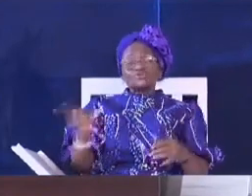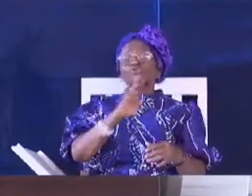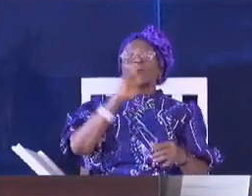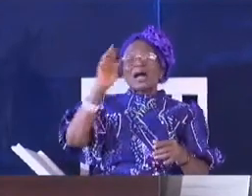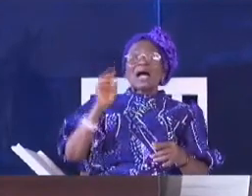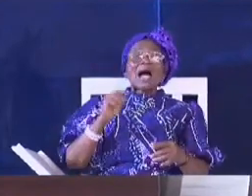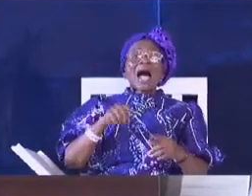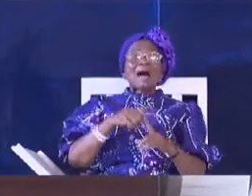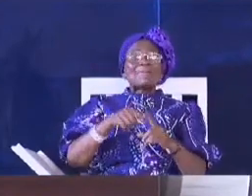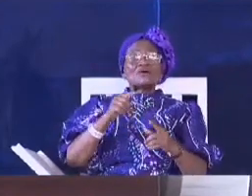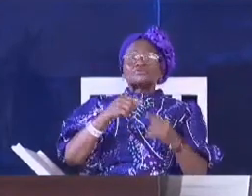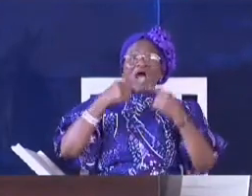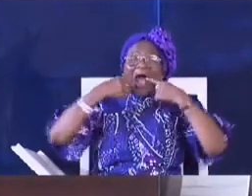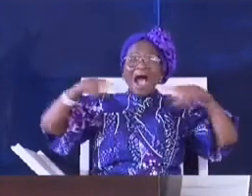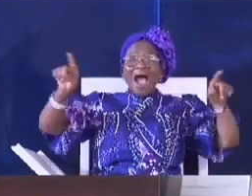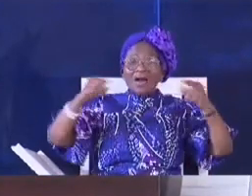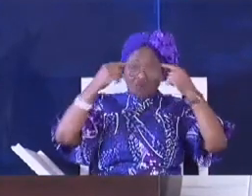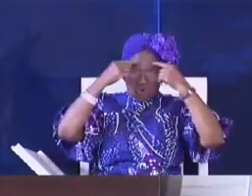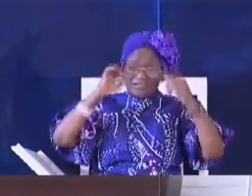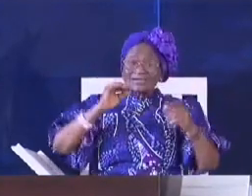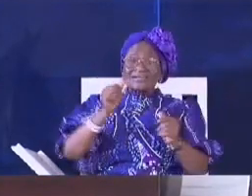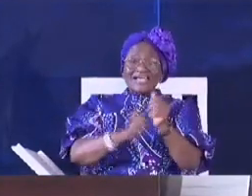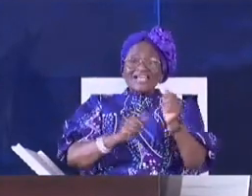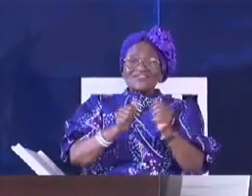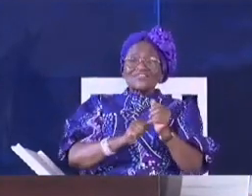concerning every member of your family.